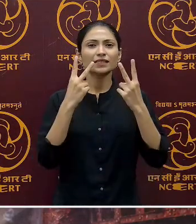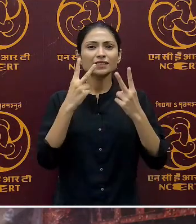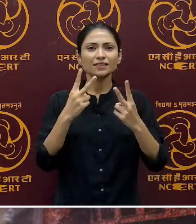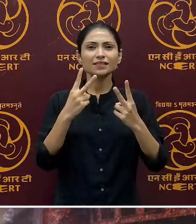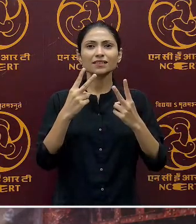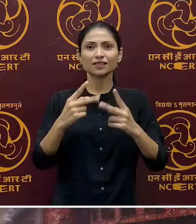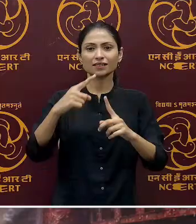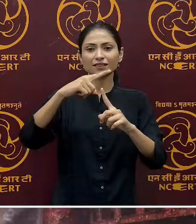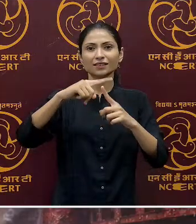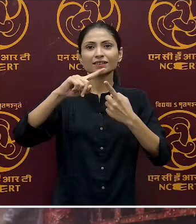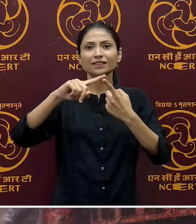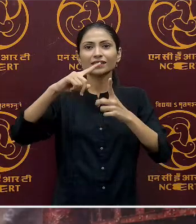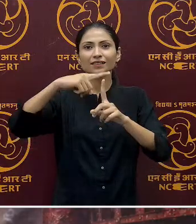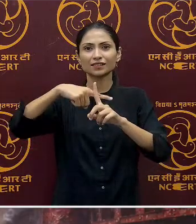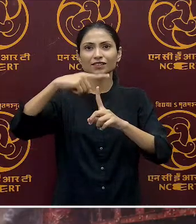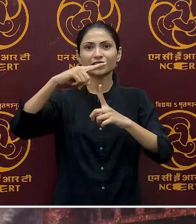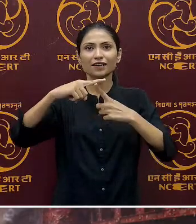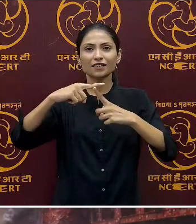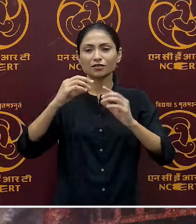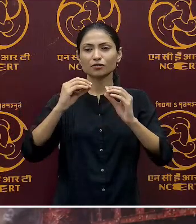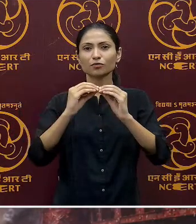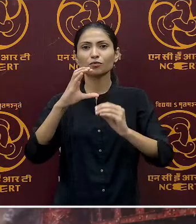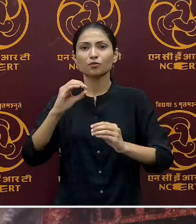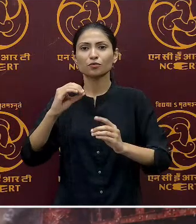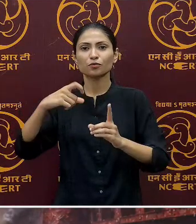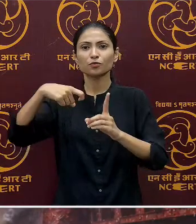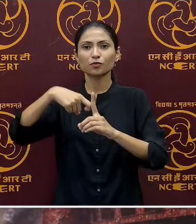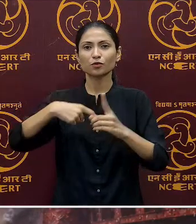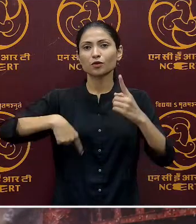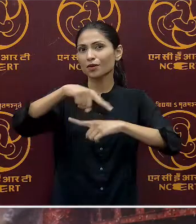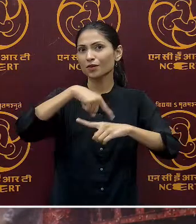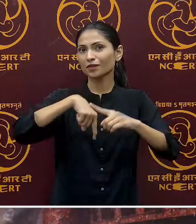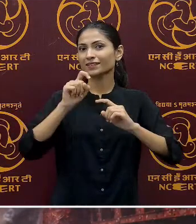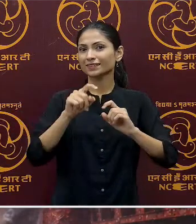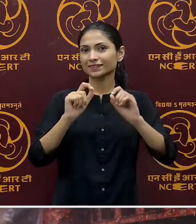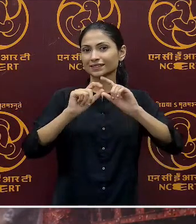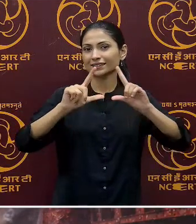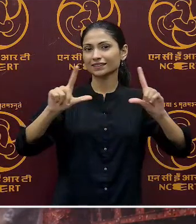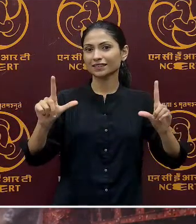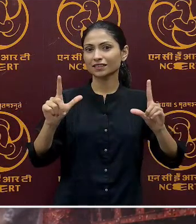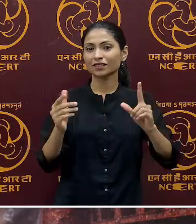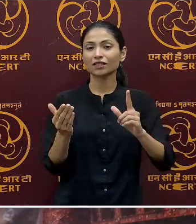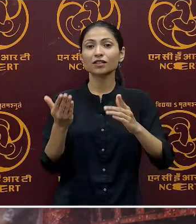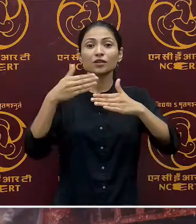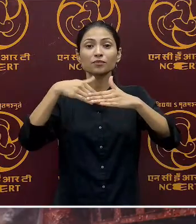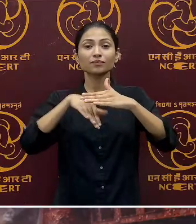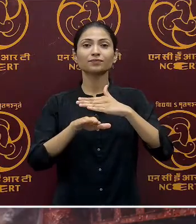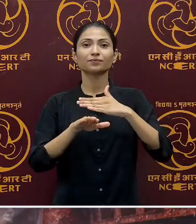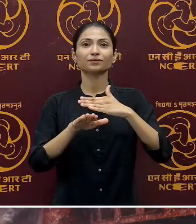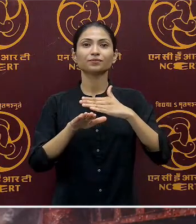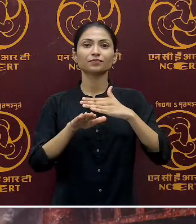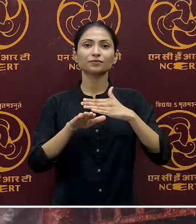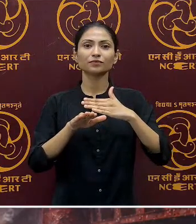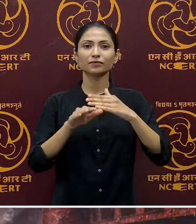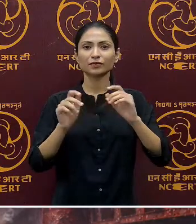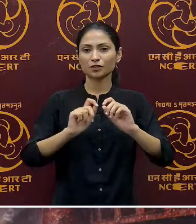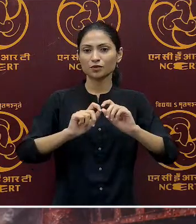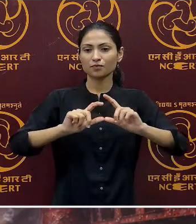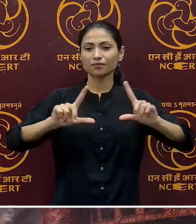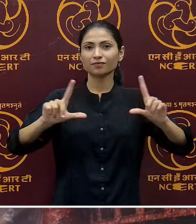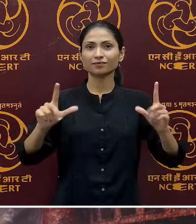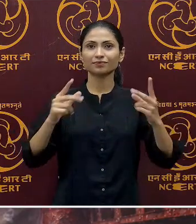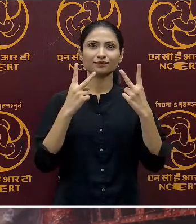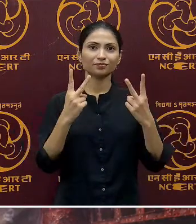Now, we will click on view all textbooks, and under this view all textbook, the page will open like